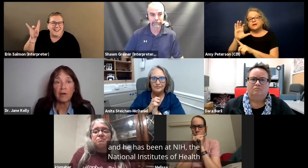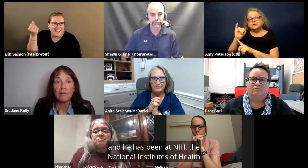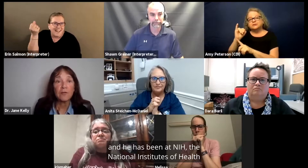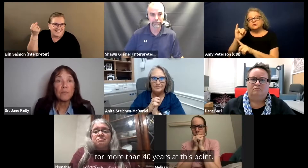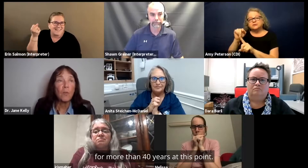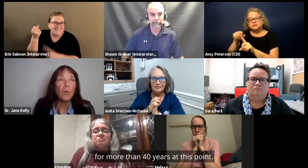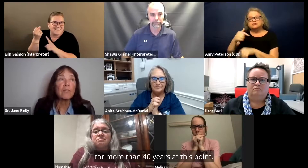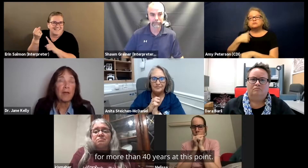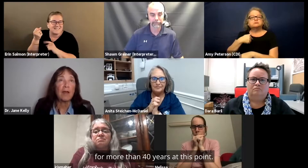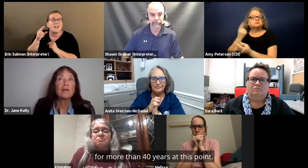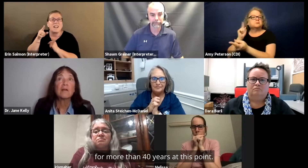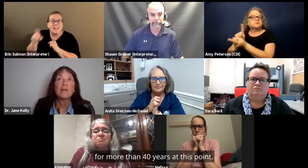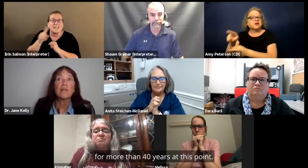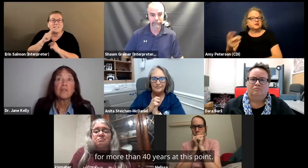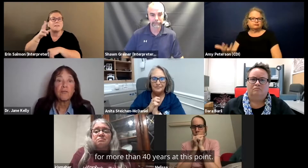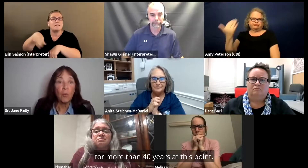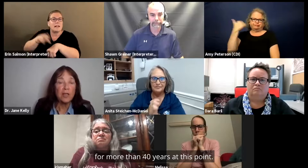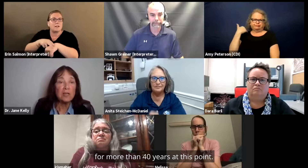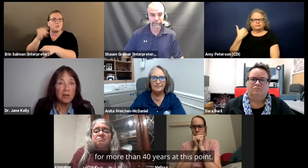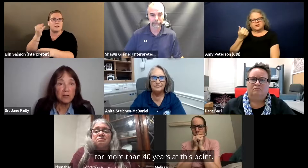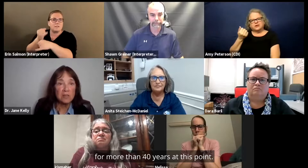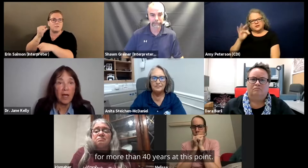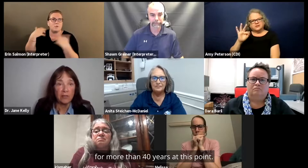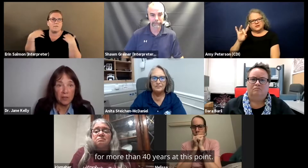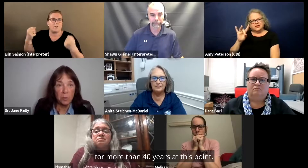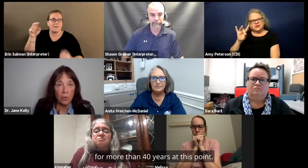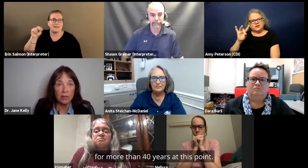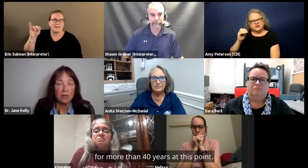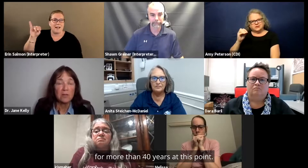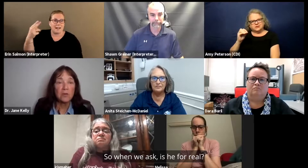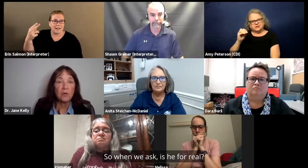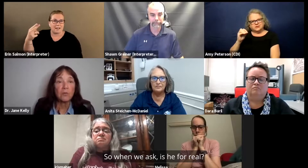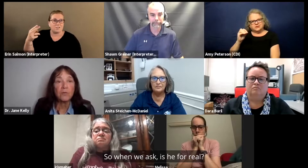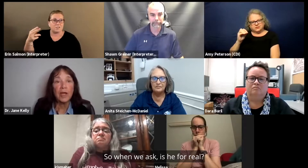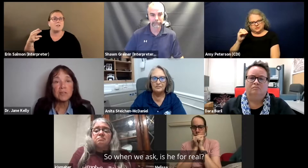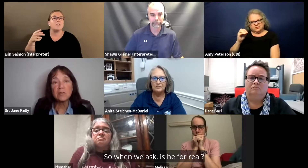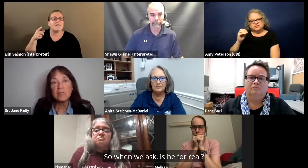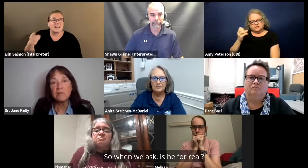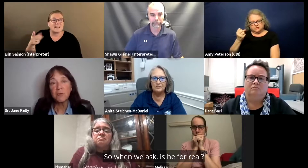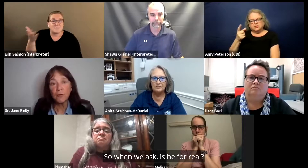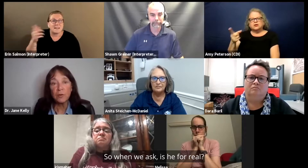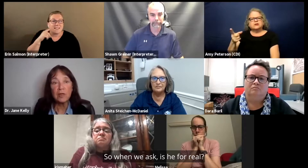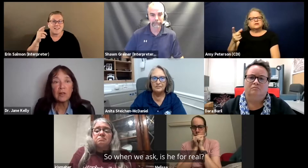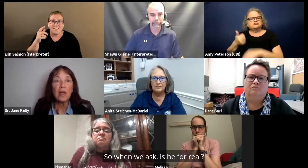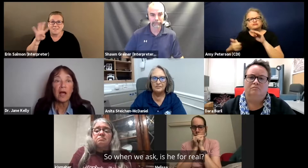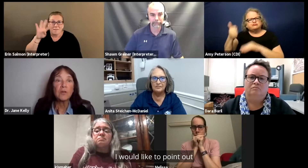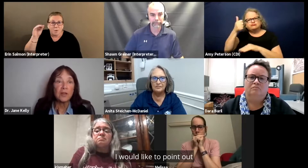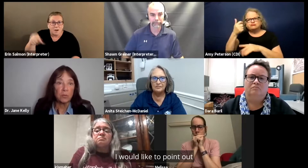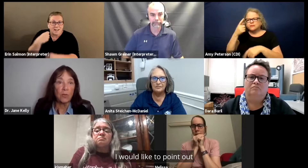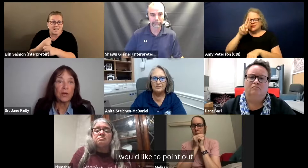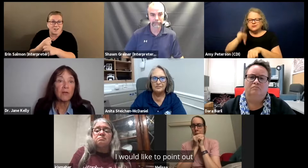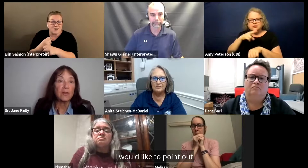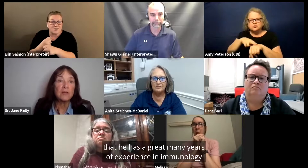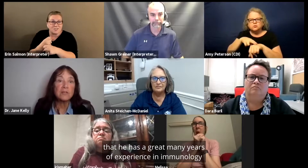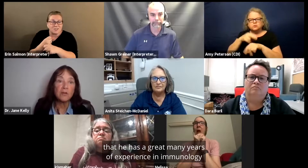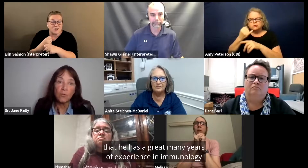Health, for more than 40 years at this point. So when we ask, is he for real? I would like to